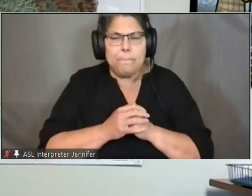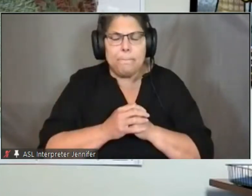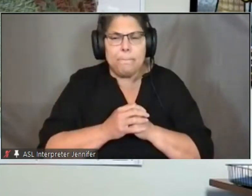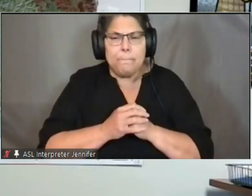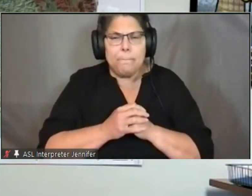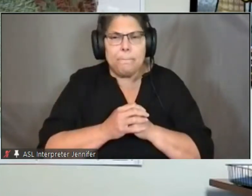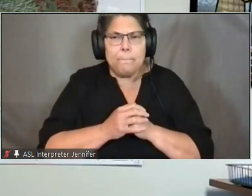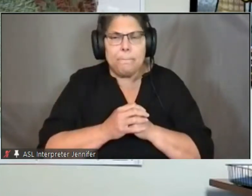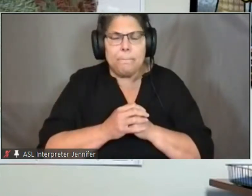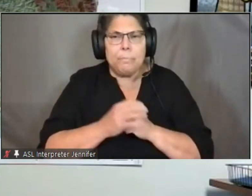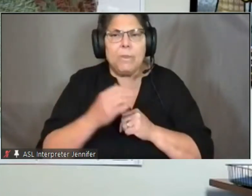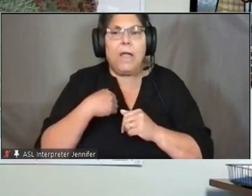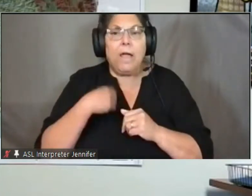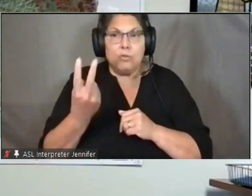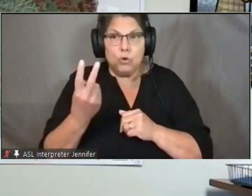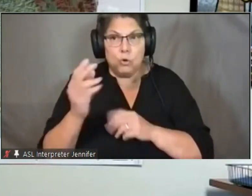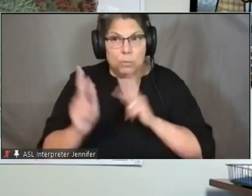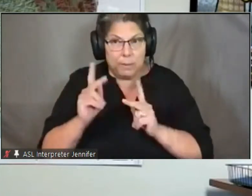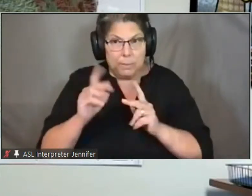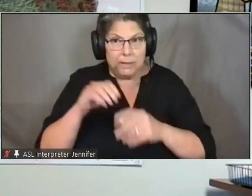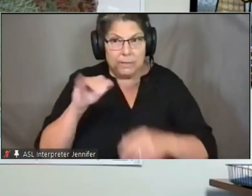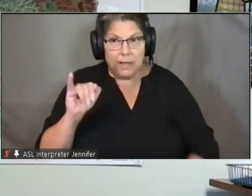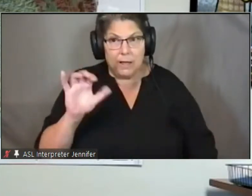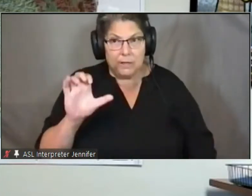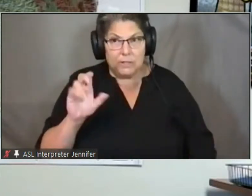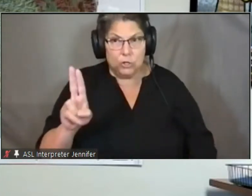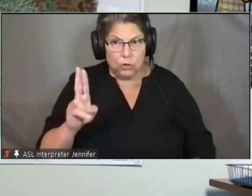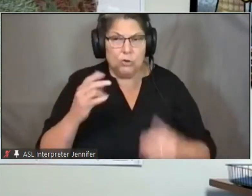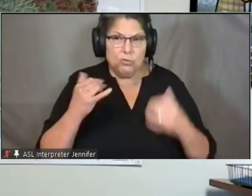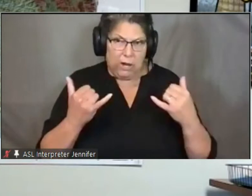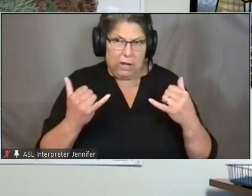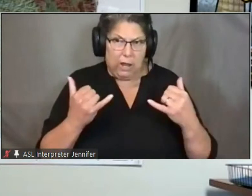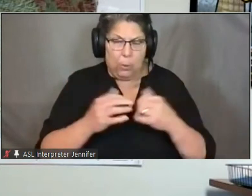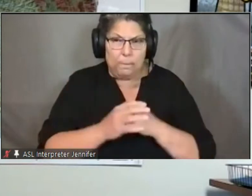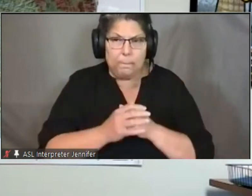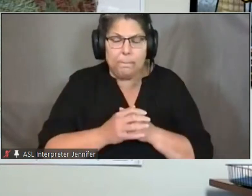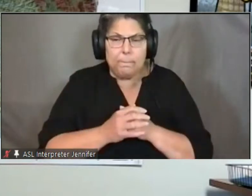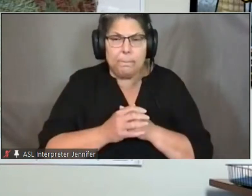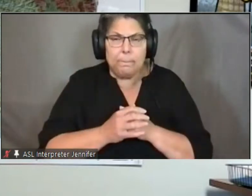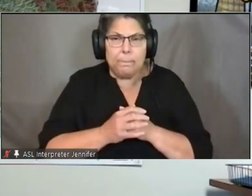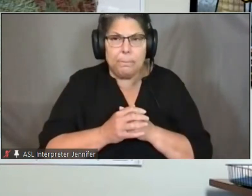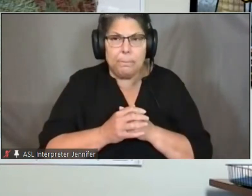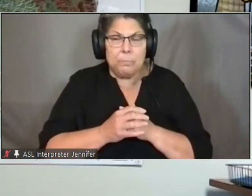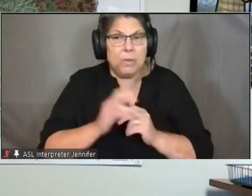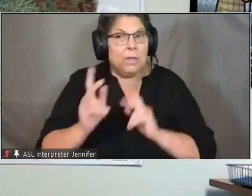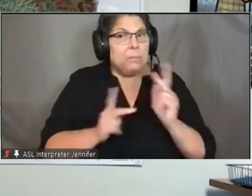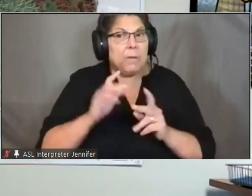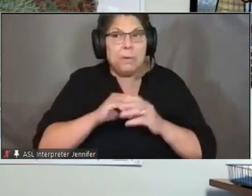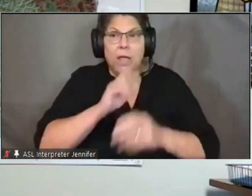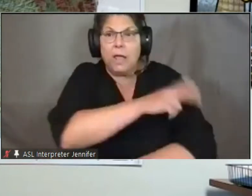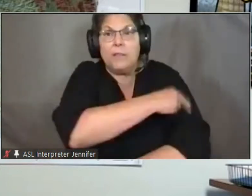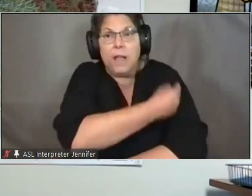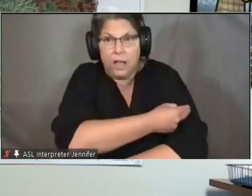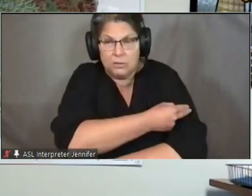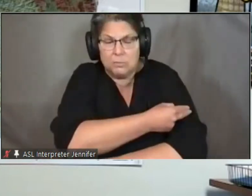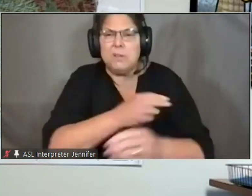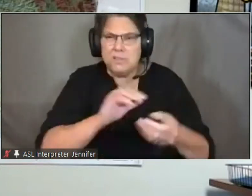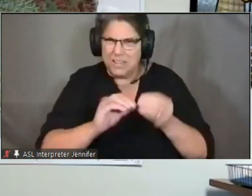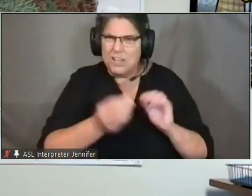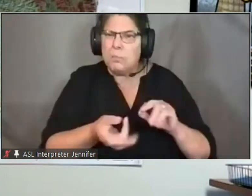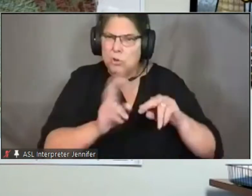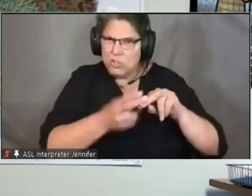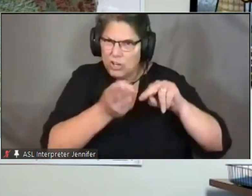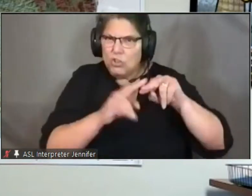And we have 2 in the intensive care unit at this time. These hospital cases have also increased, and